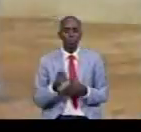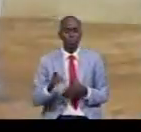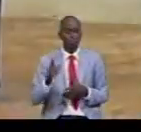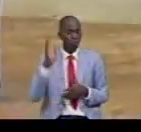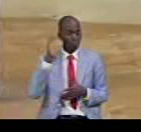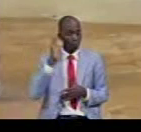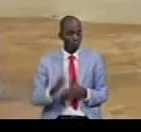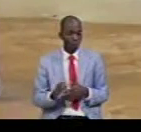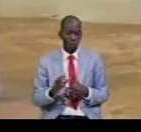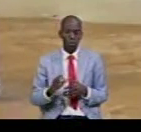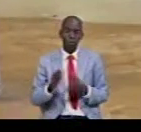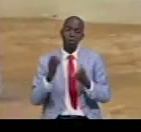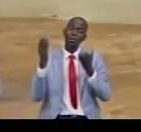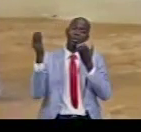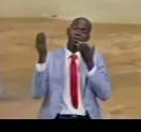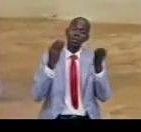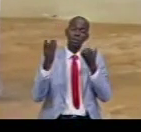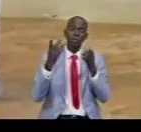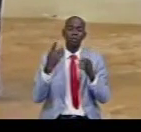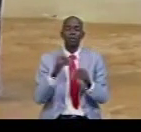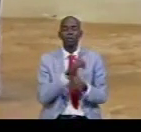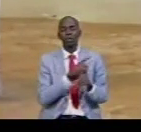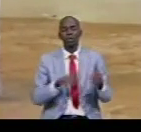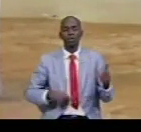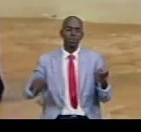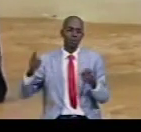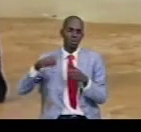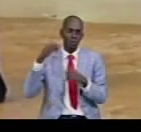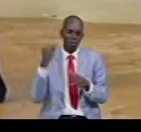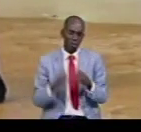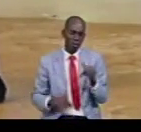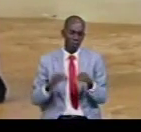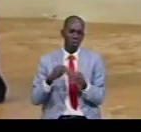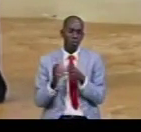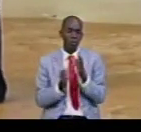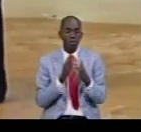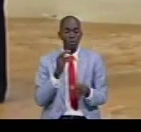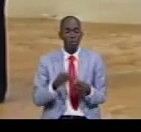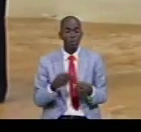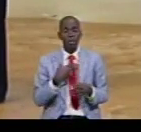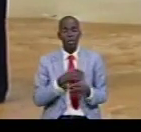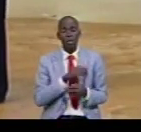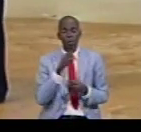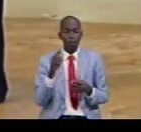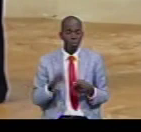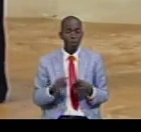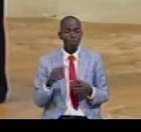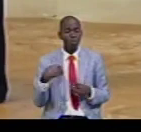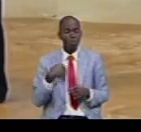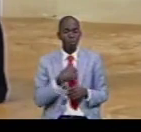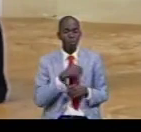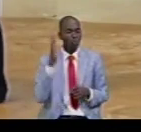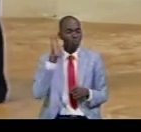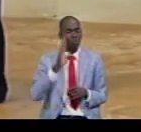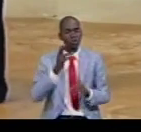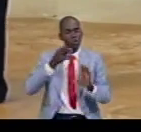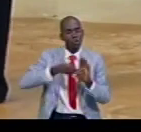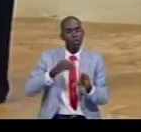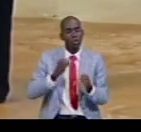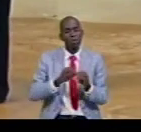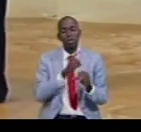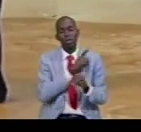Lord. I say you will serve the Lord. And when he shall be drinking the Lord's Supper in heaven, you will be with him over